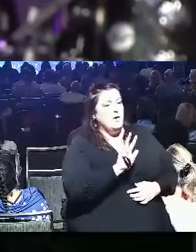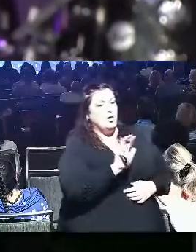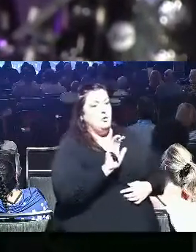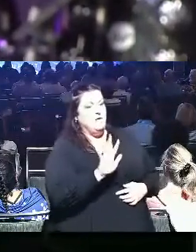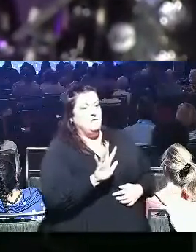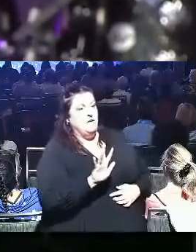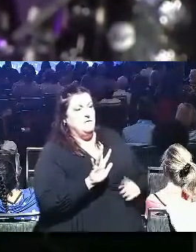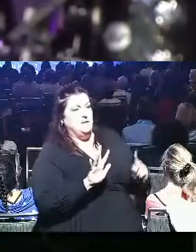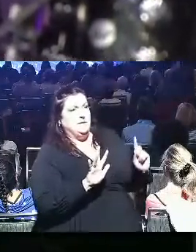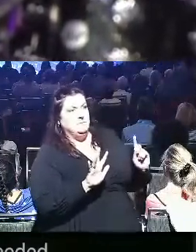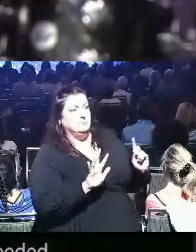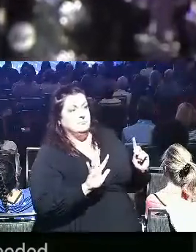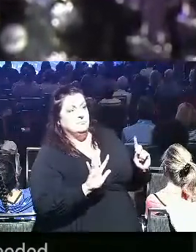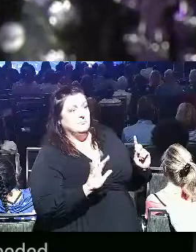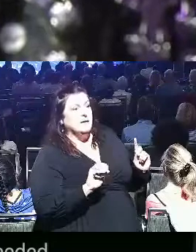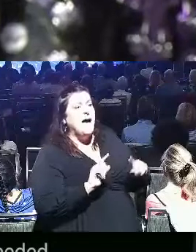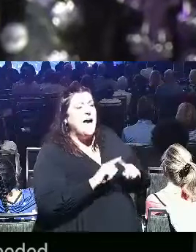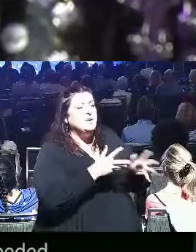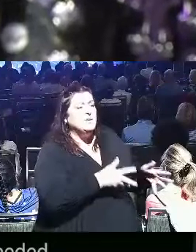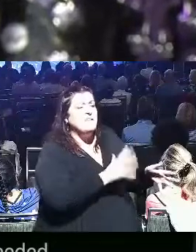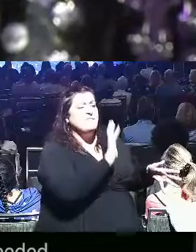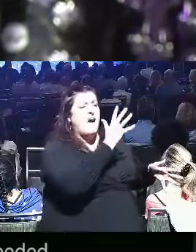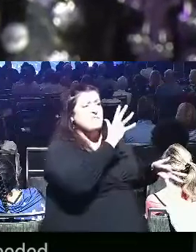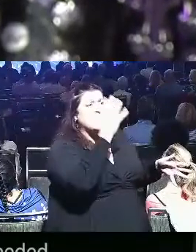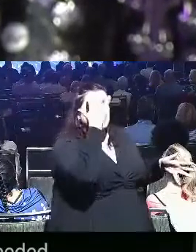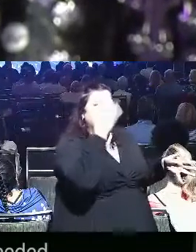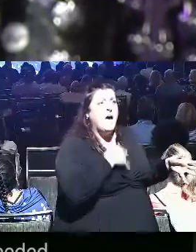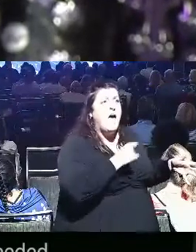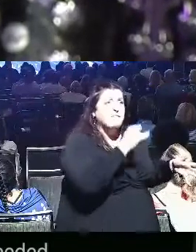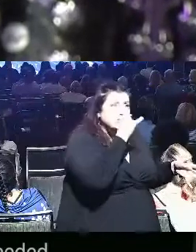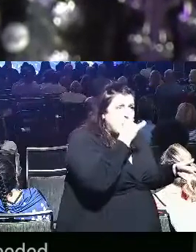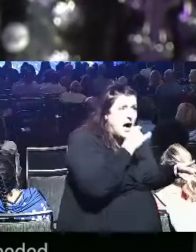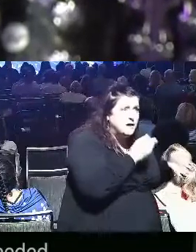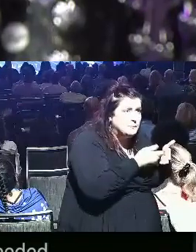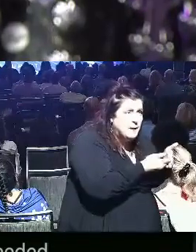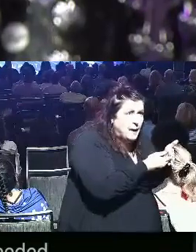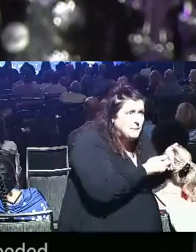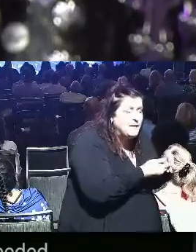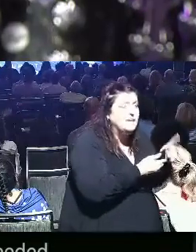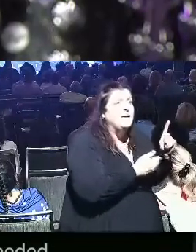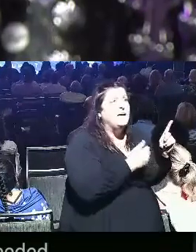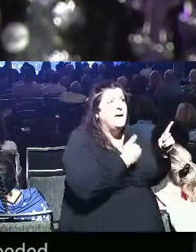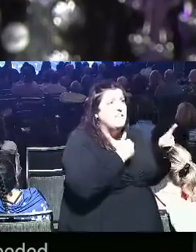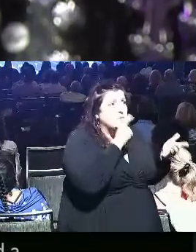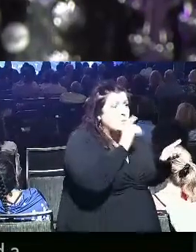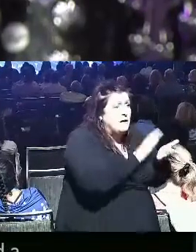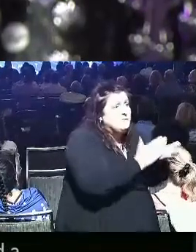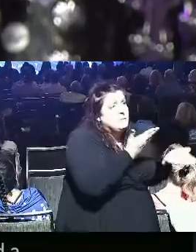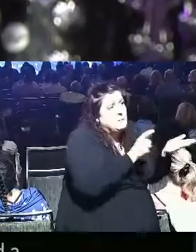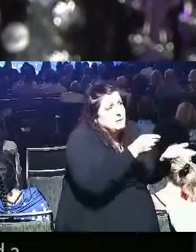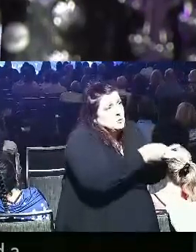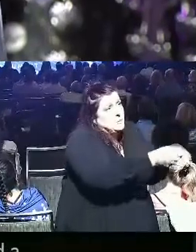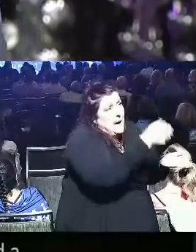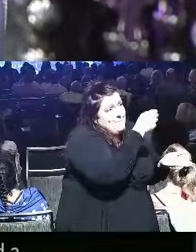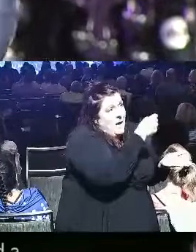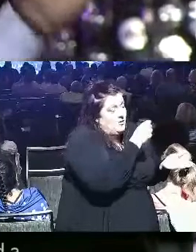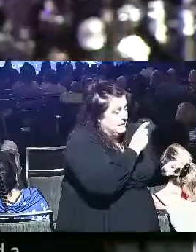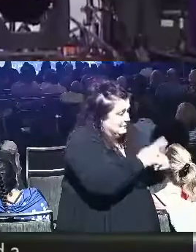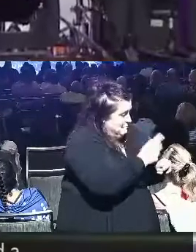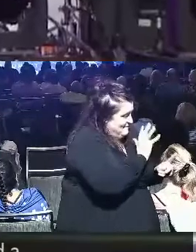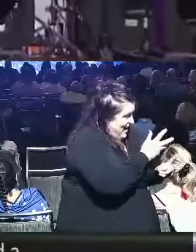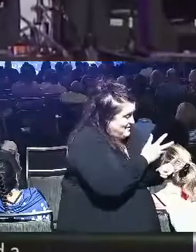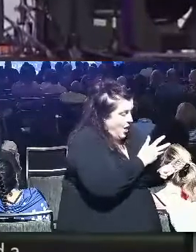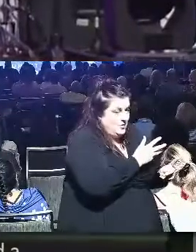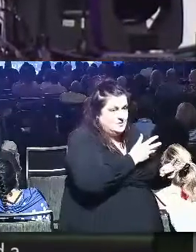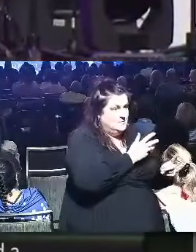leave $5 because I have a child and a wife. We might need a carton of milk before the week is over. You know what I mean? But I was like, this is